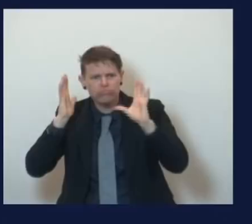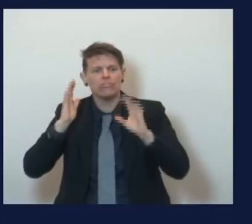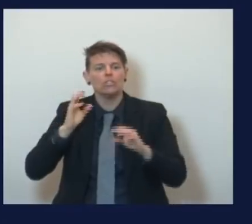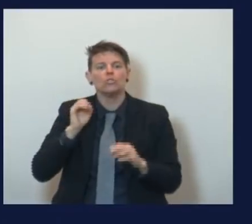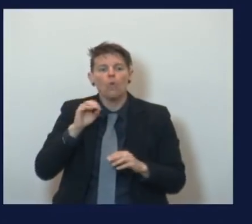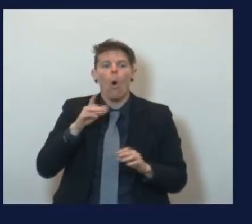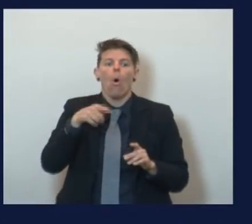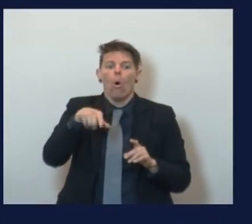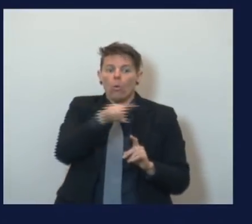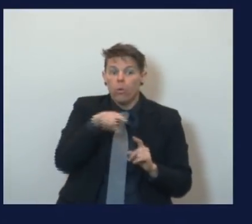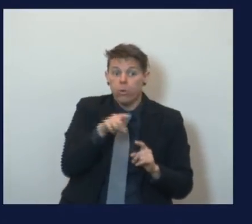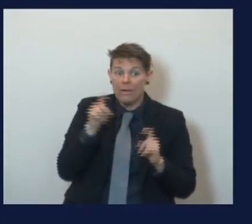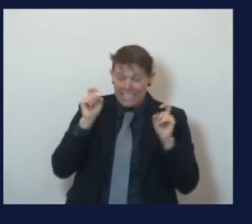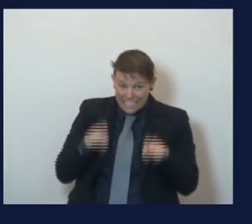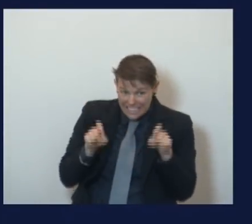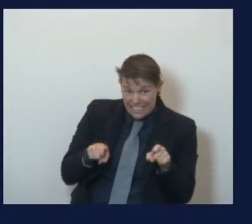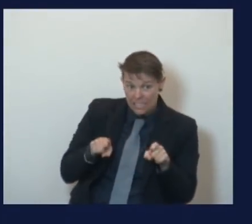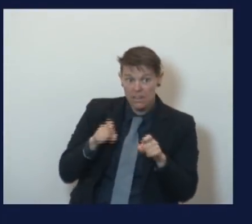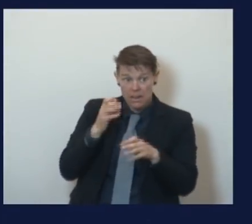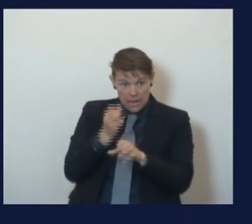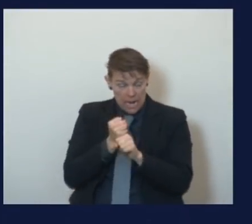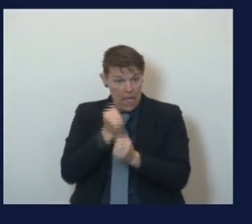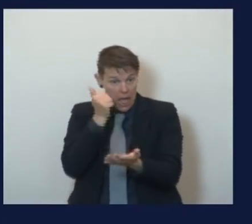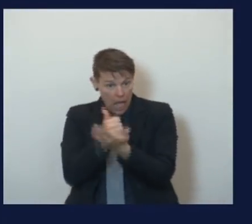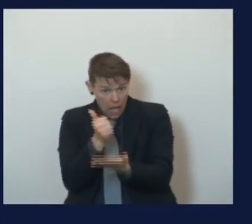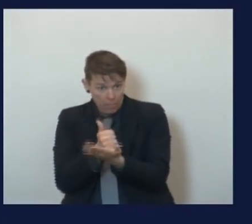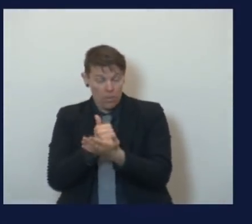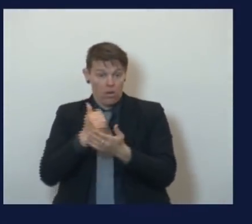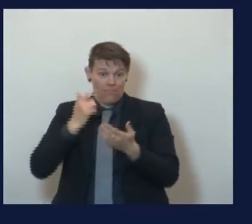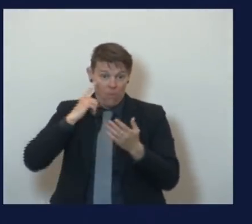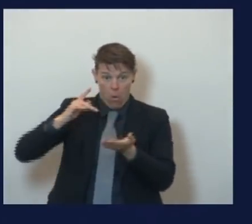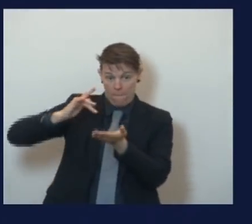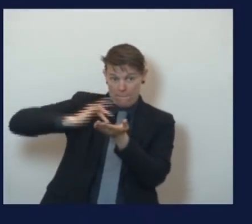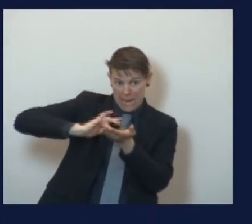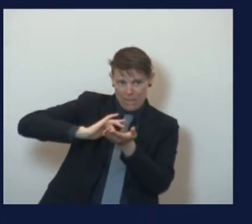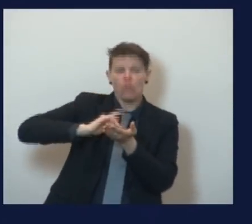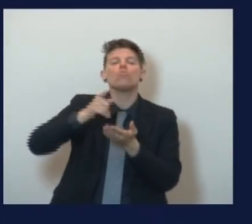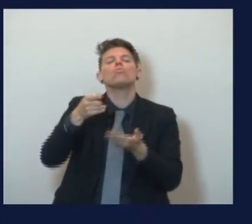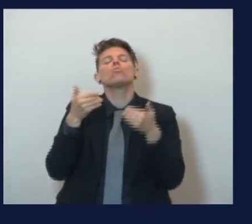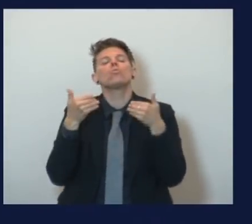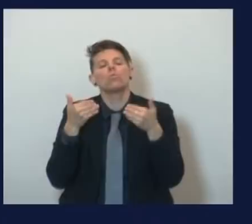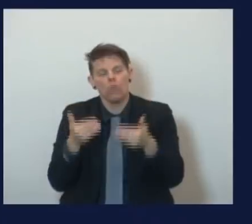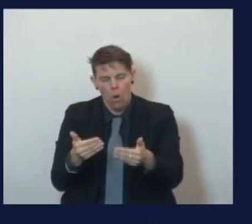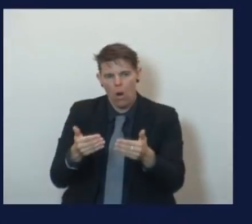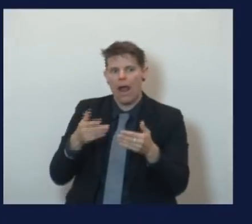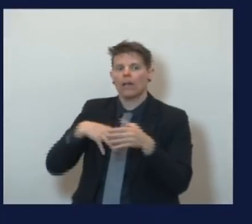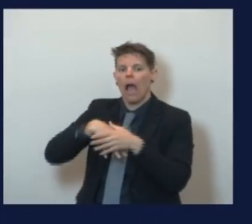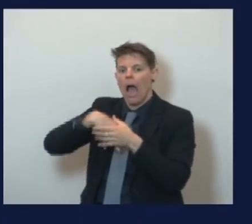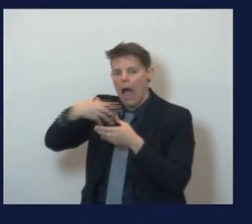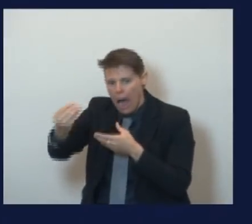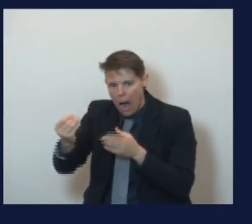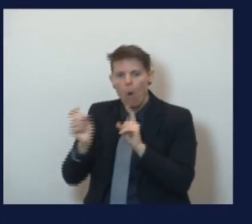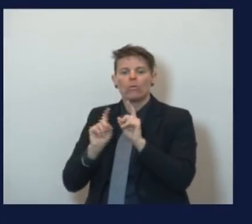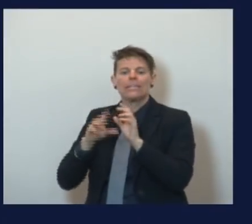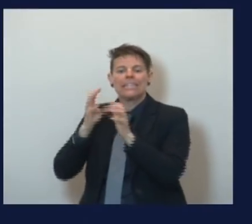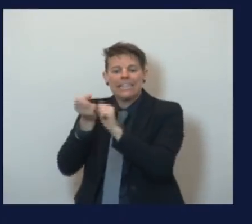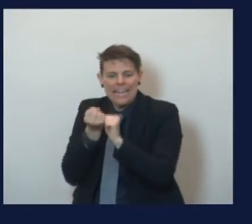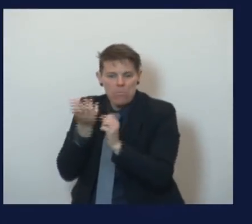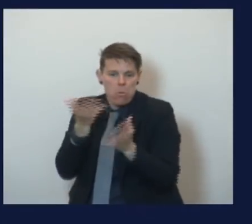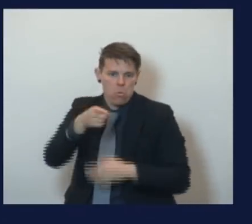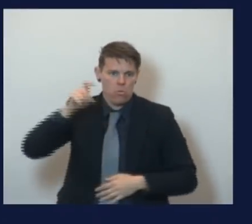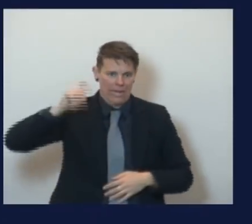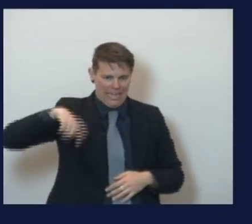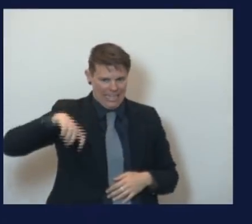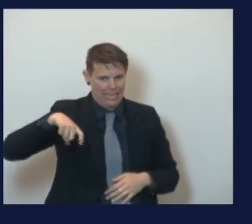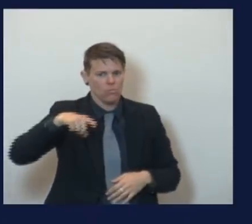and providing access to important medical emergencies. So don't feel like you can't do that. Of course you can, and you should. We're there for